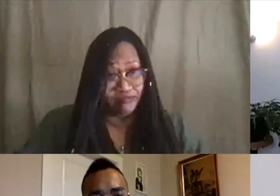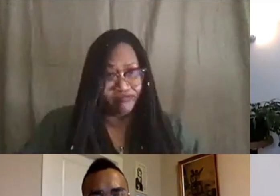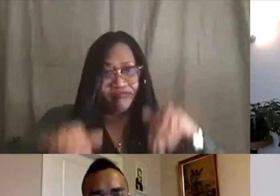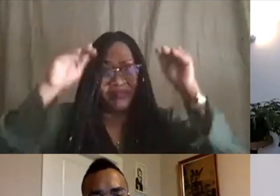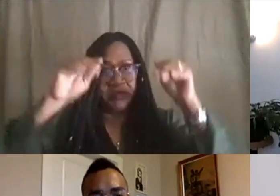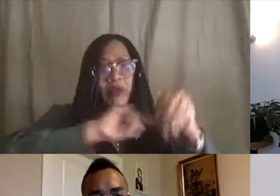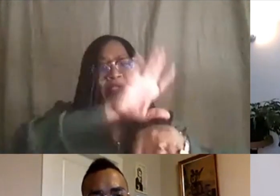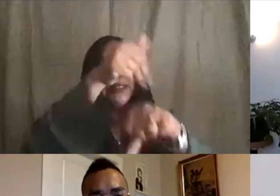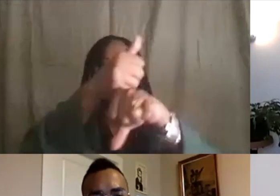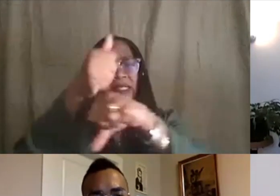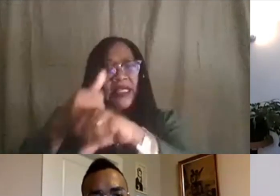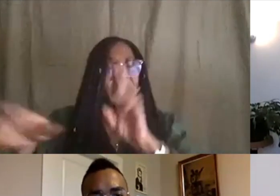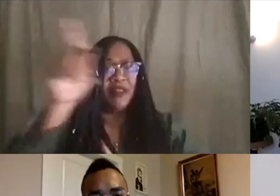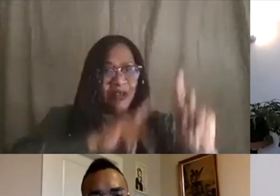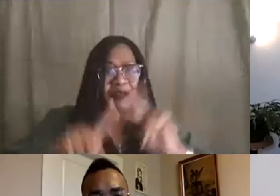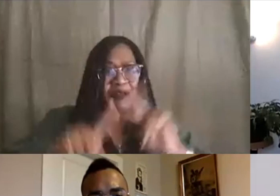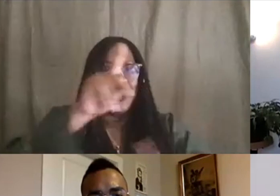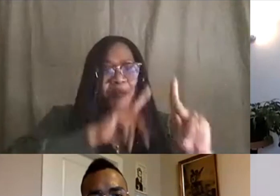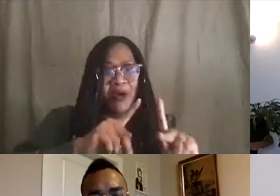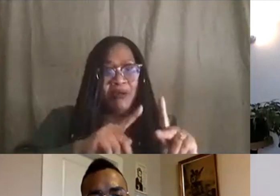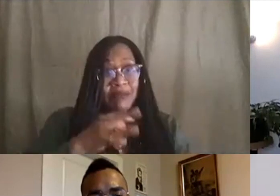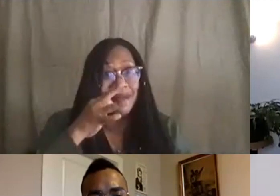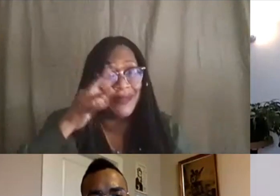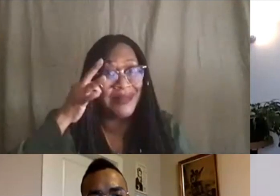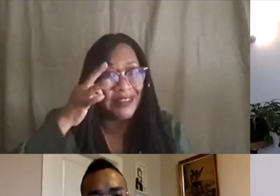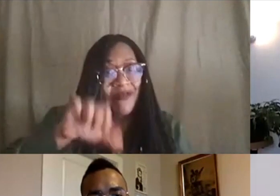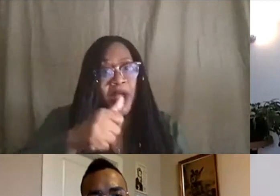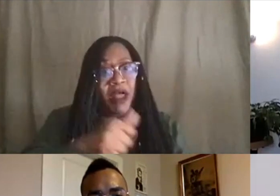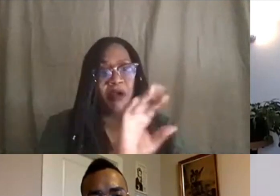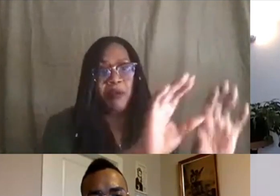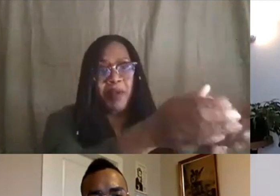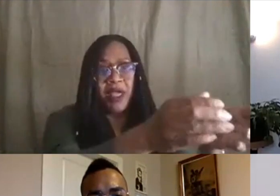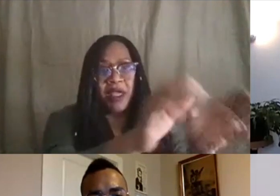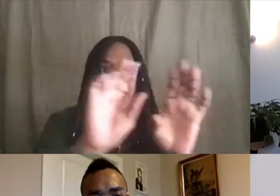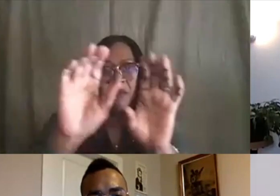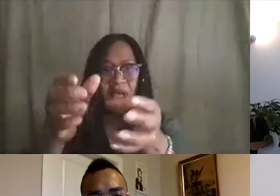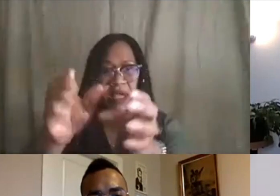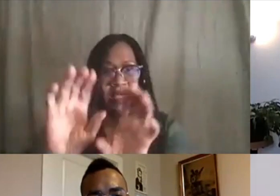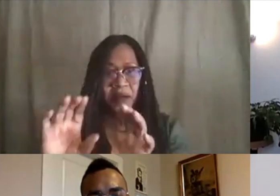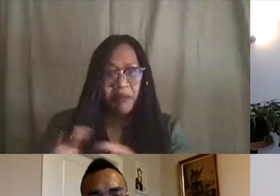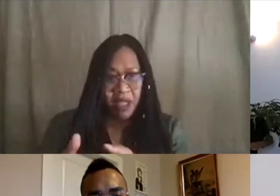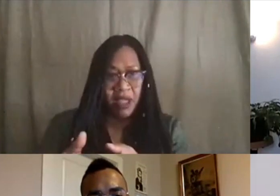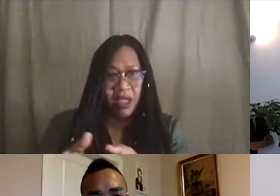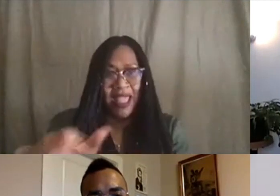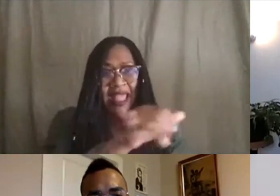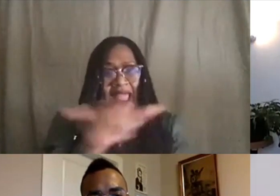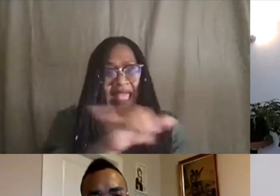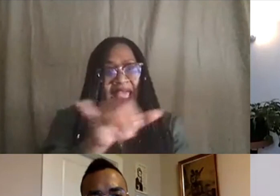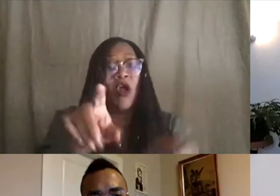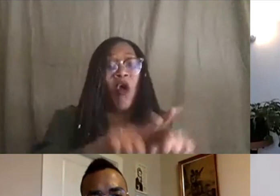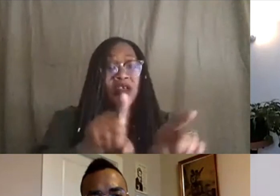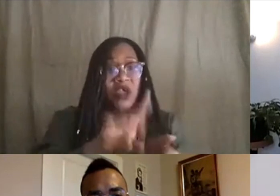those native to this land, Indigenous people from other territories, as well as to Tiffany Latabo King's formation,